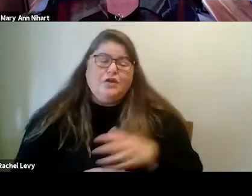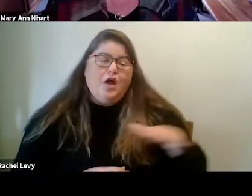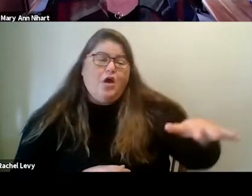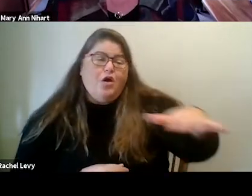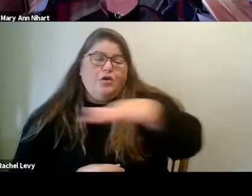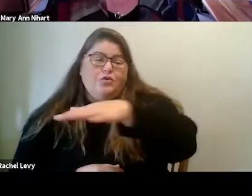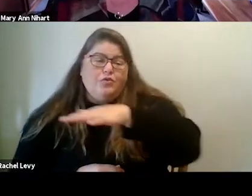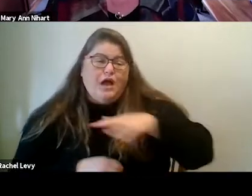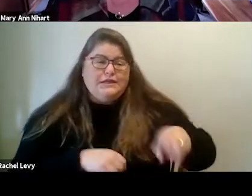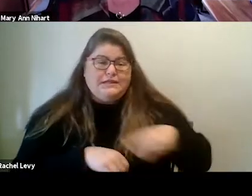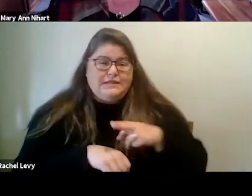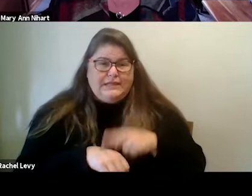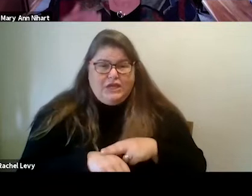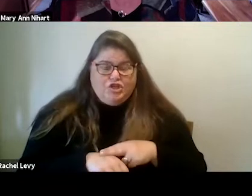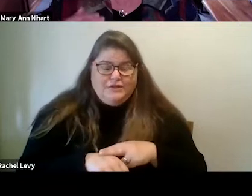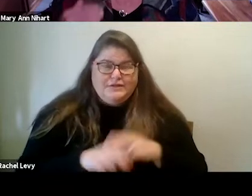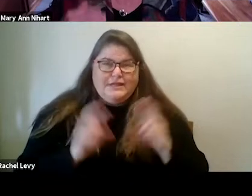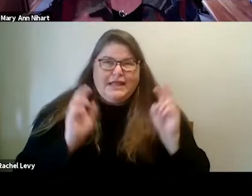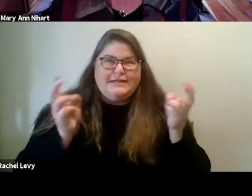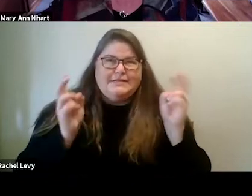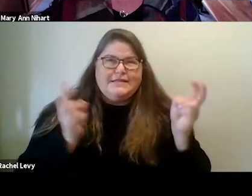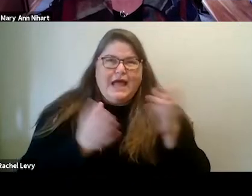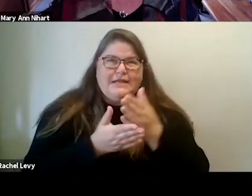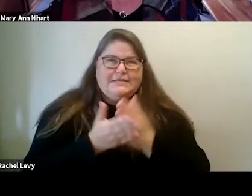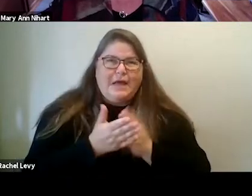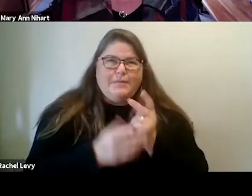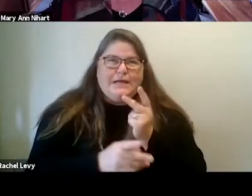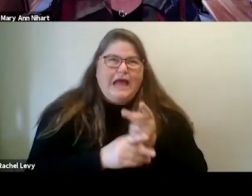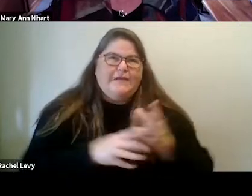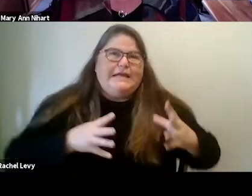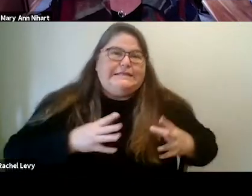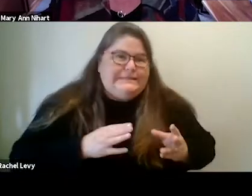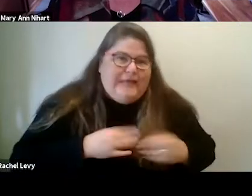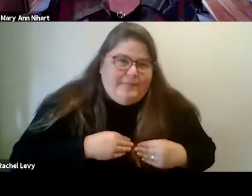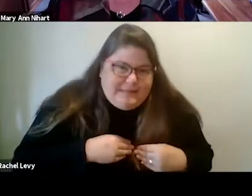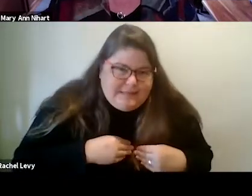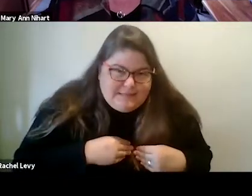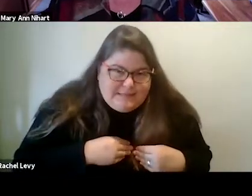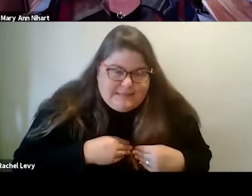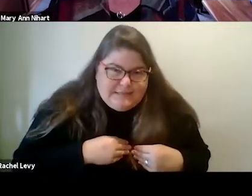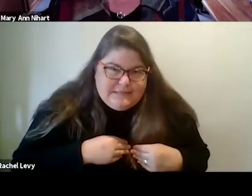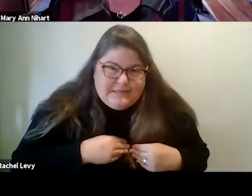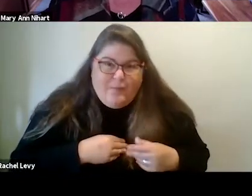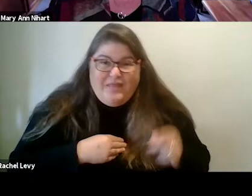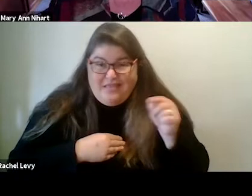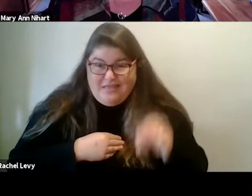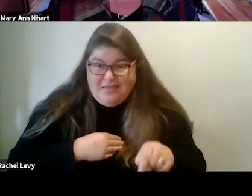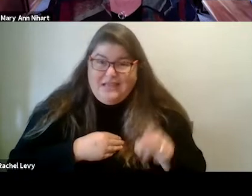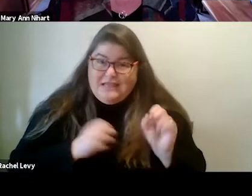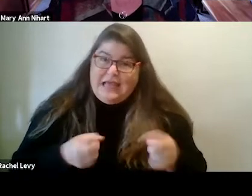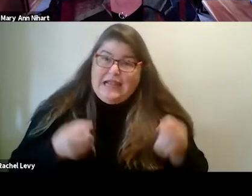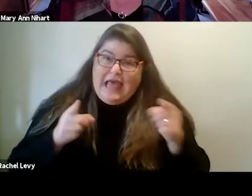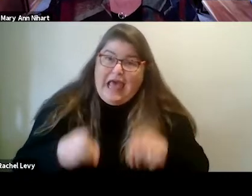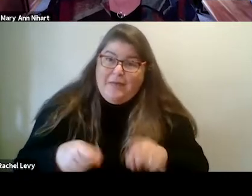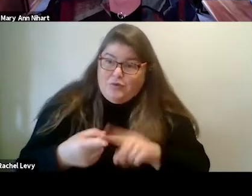nation, it's as if there's some level of acceptance that this happens to individuals who